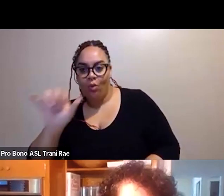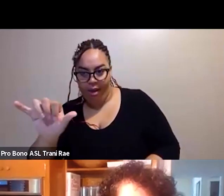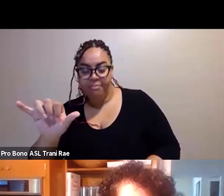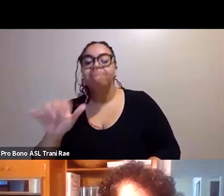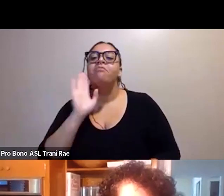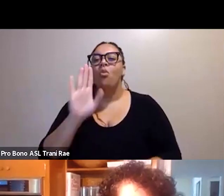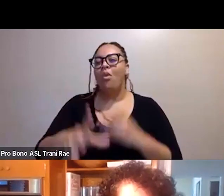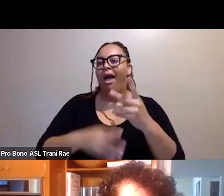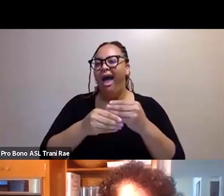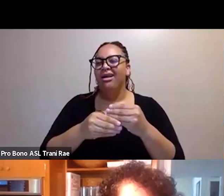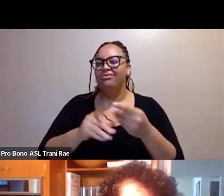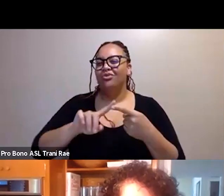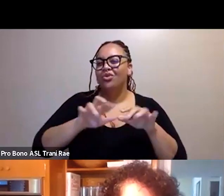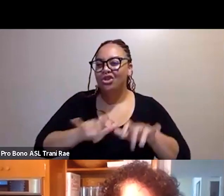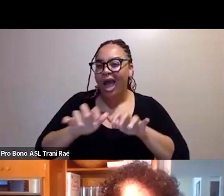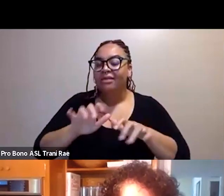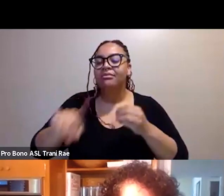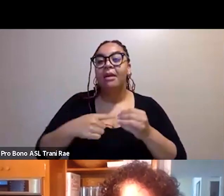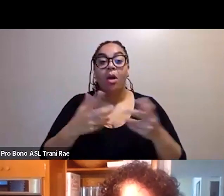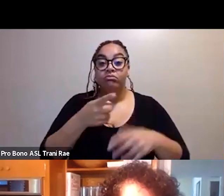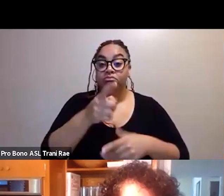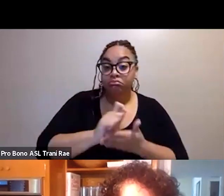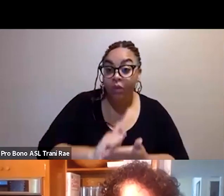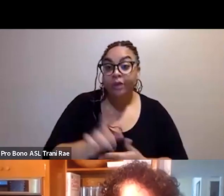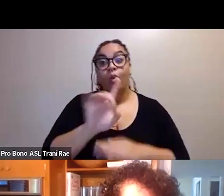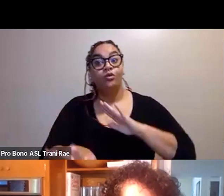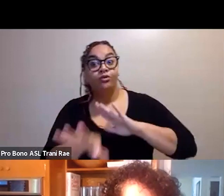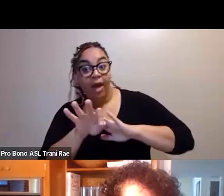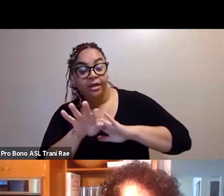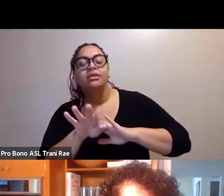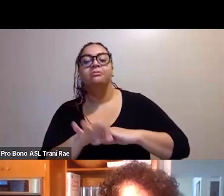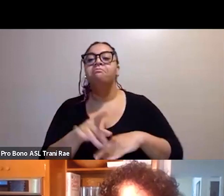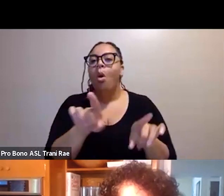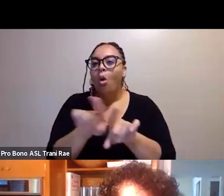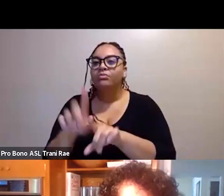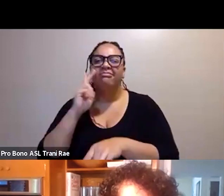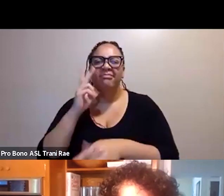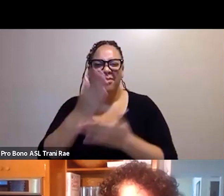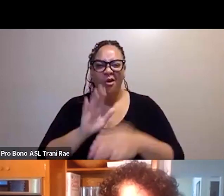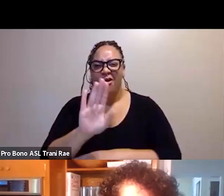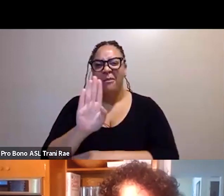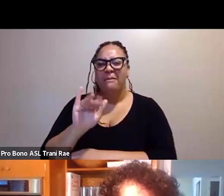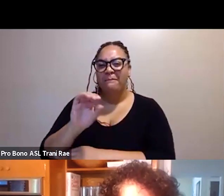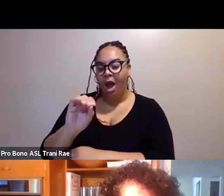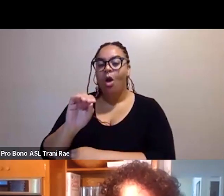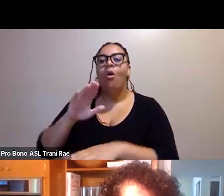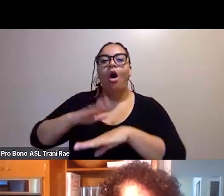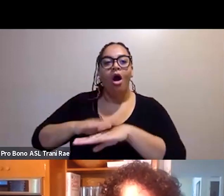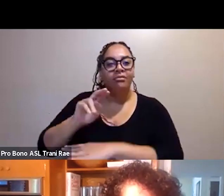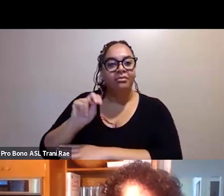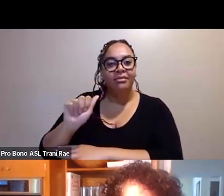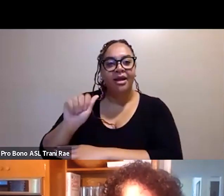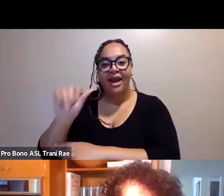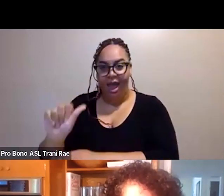her publications, and you can also see them as part of her bio on naafa.org/events. Leslie,